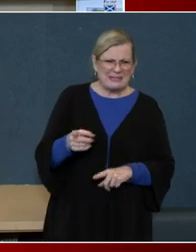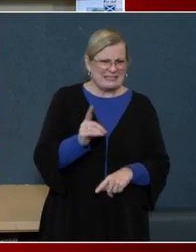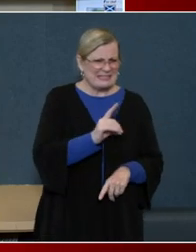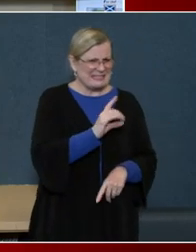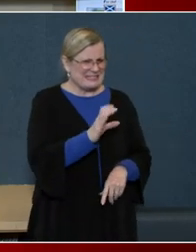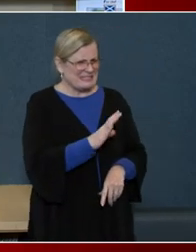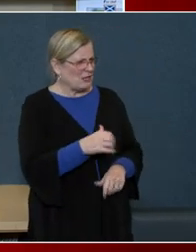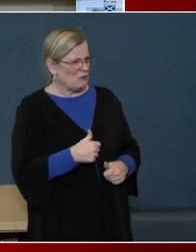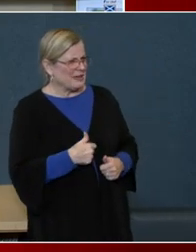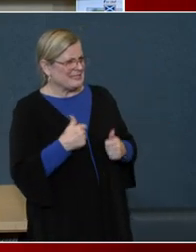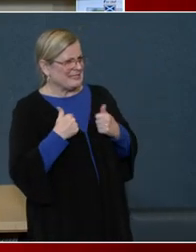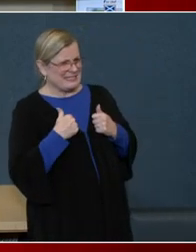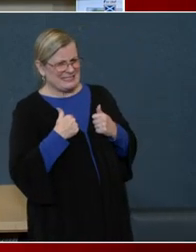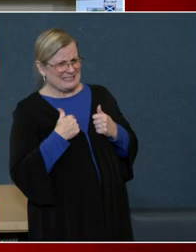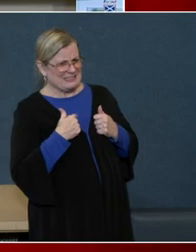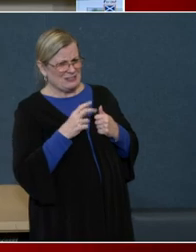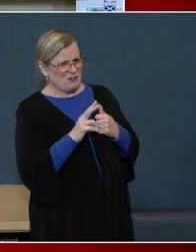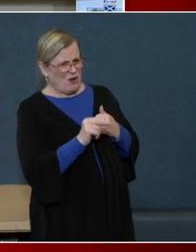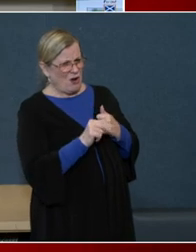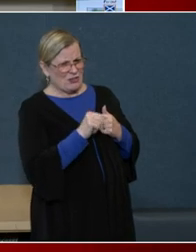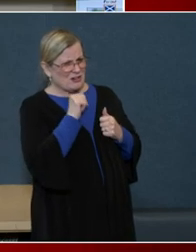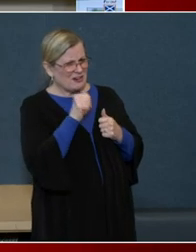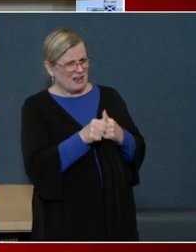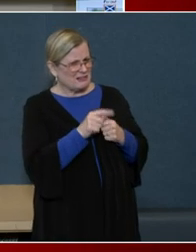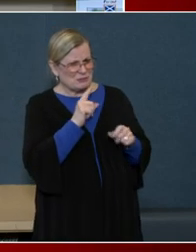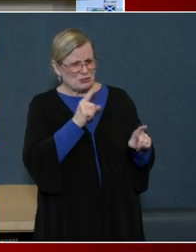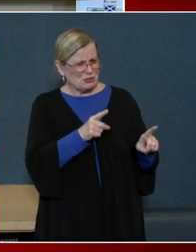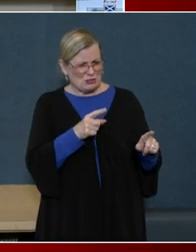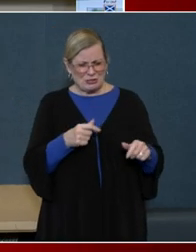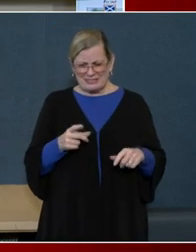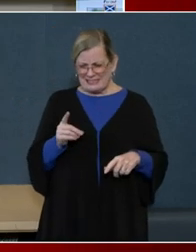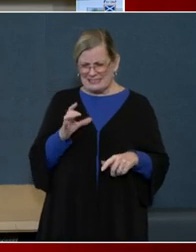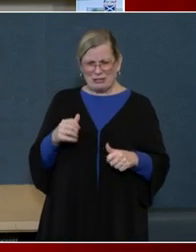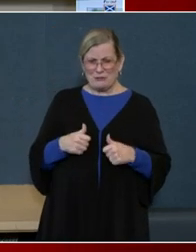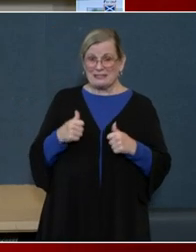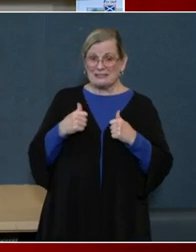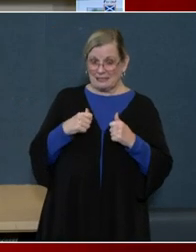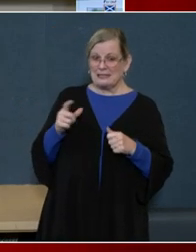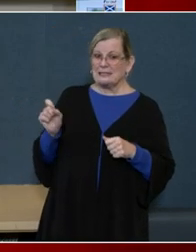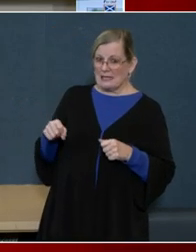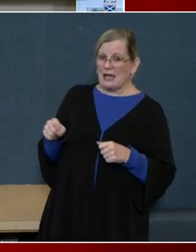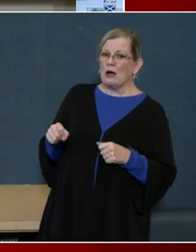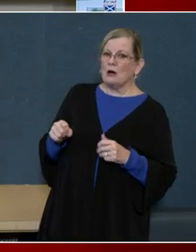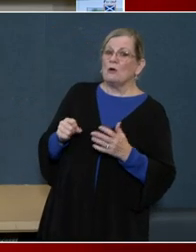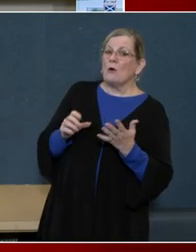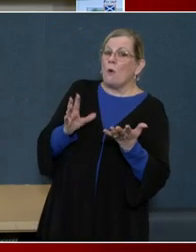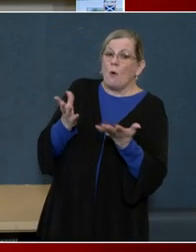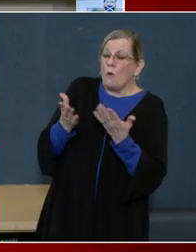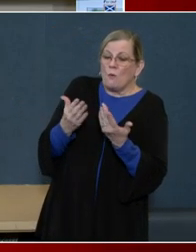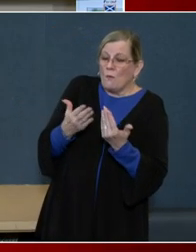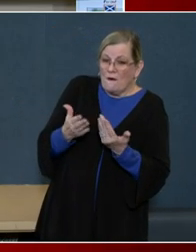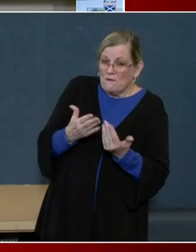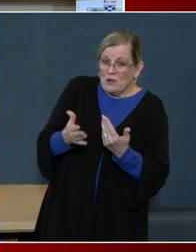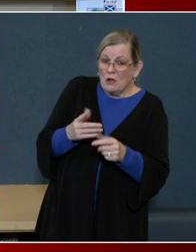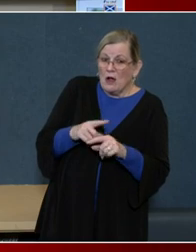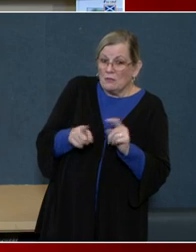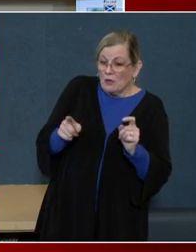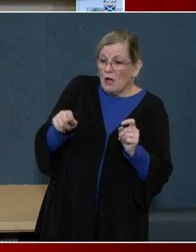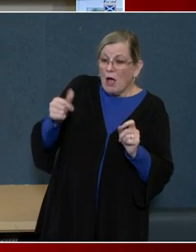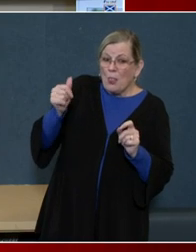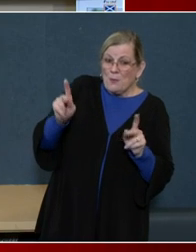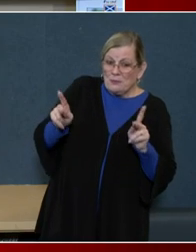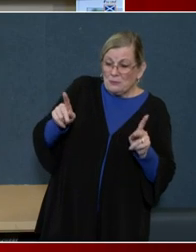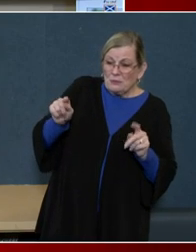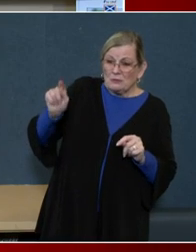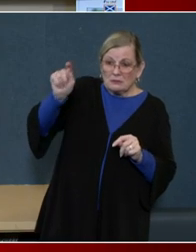you? I believe he's a D.C. resident. Okay. If he is a D.C. resident, there are other D.C. residences. Why is the White House responsible for them?